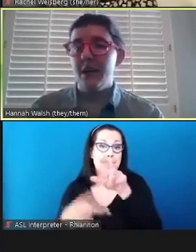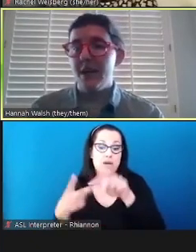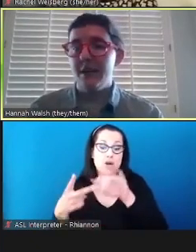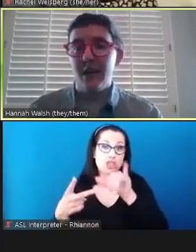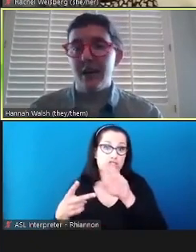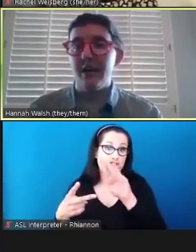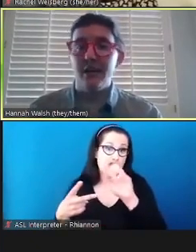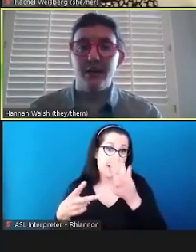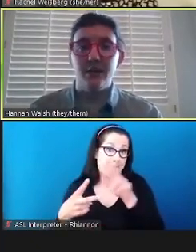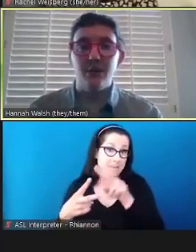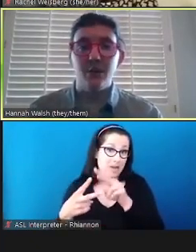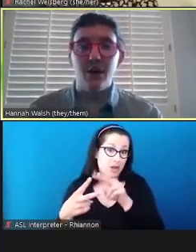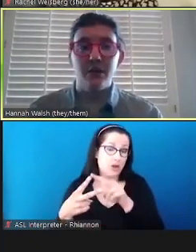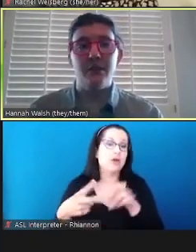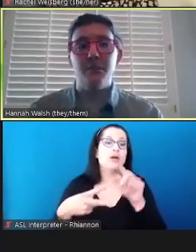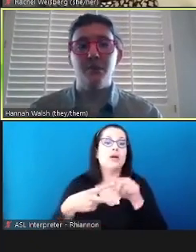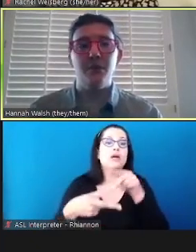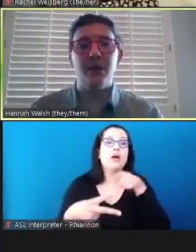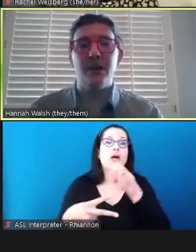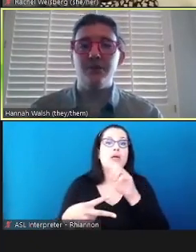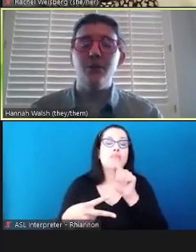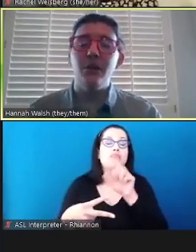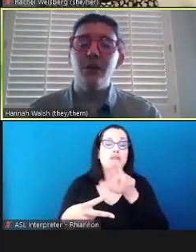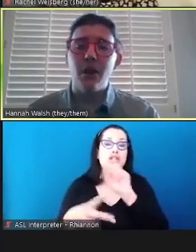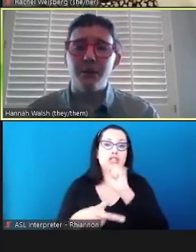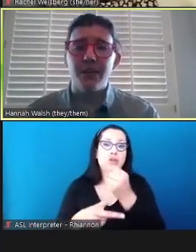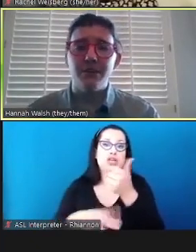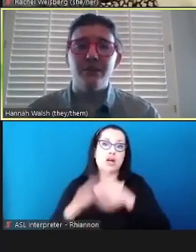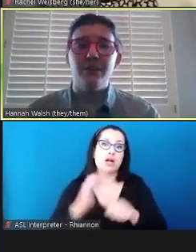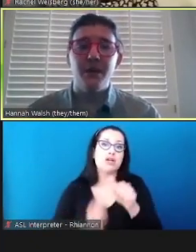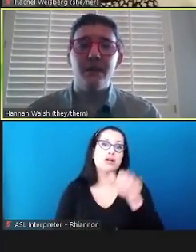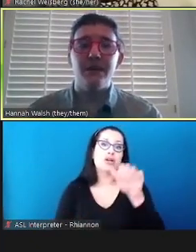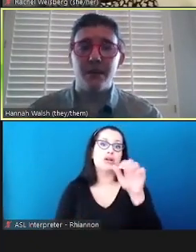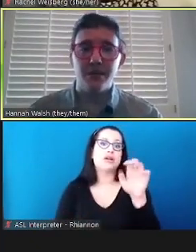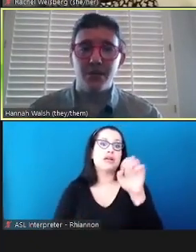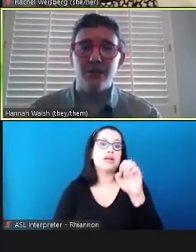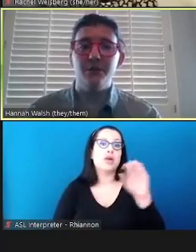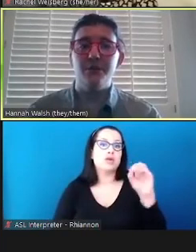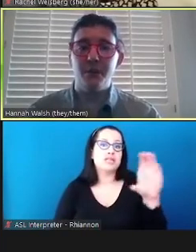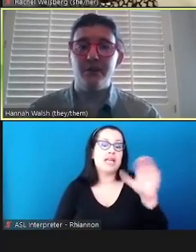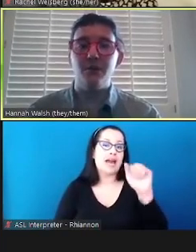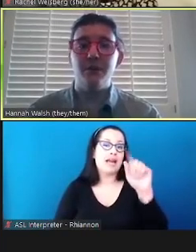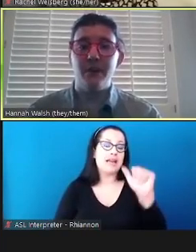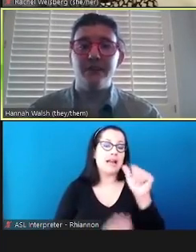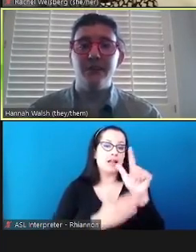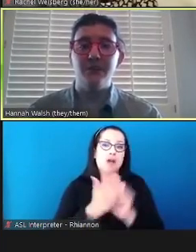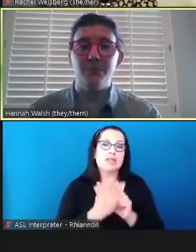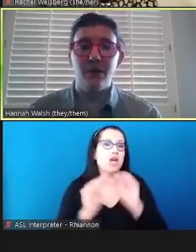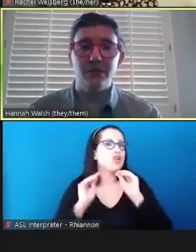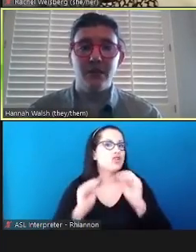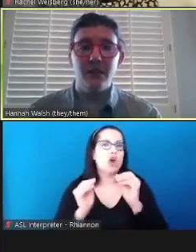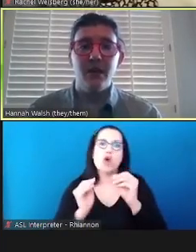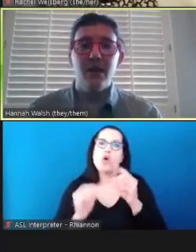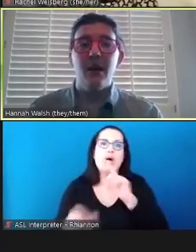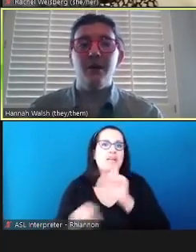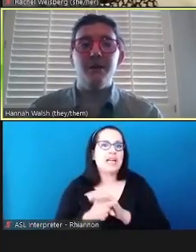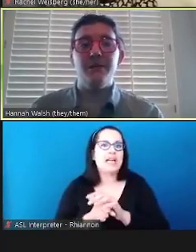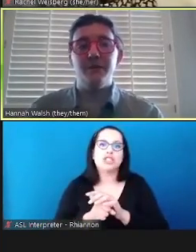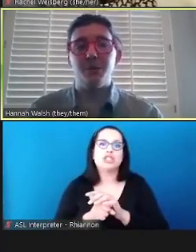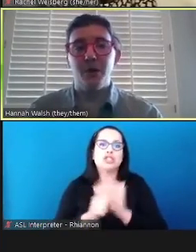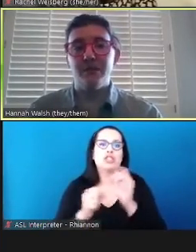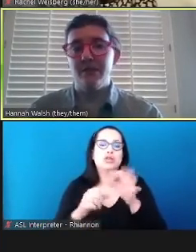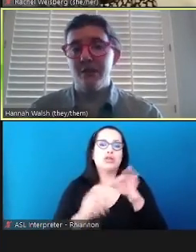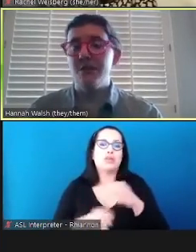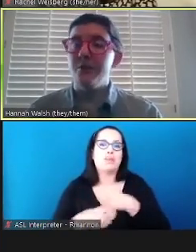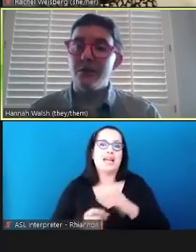under the ADA and EEO laws, an employer has no legal obligation to make an exception to its mandatory vaccination policy if